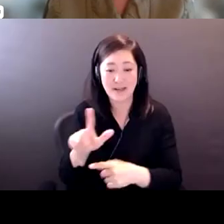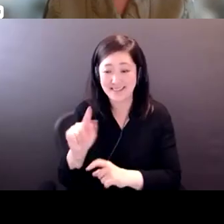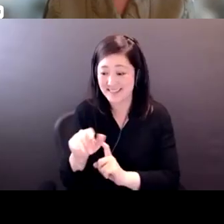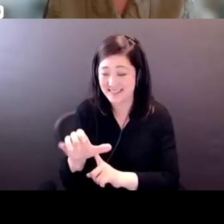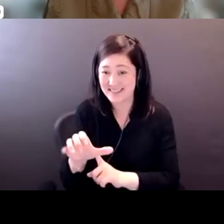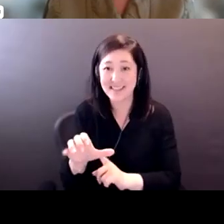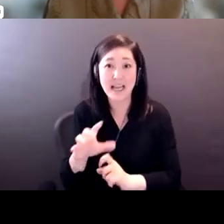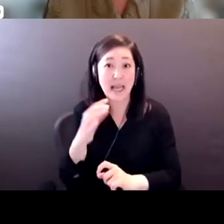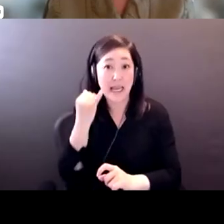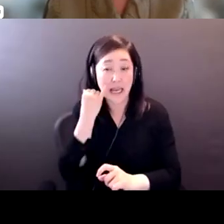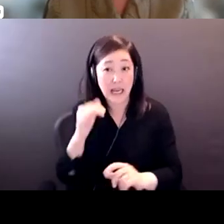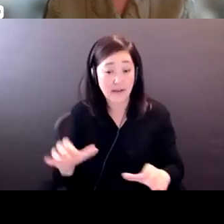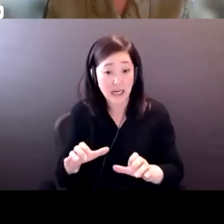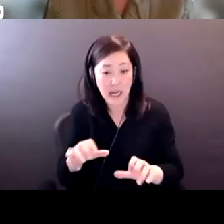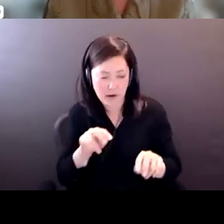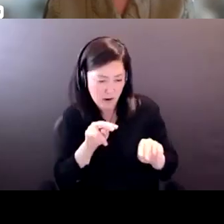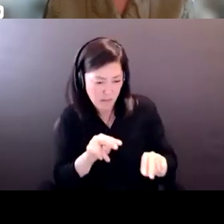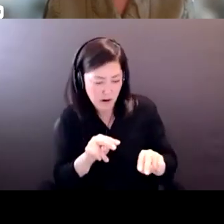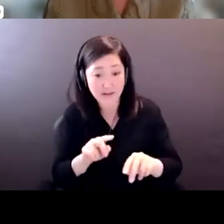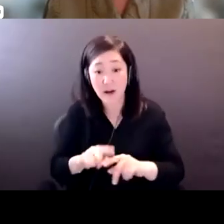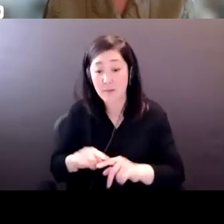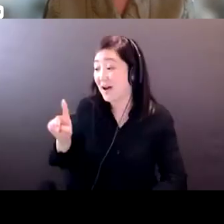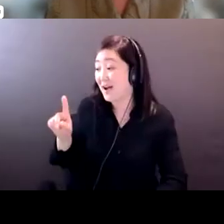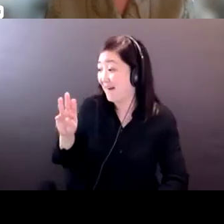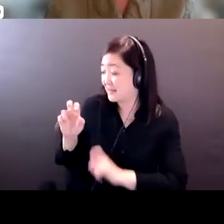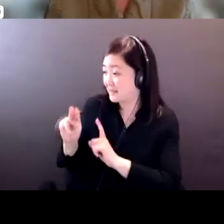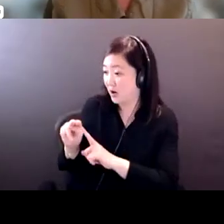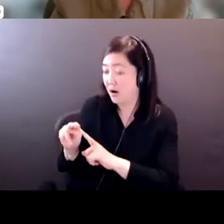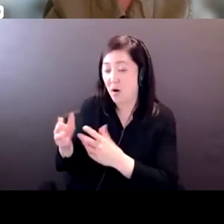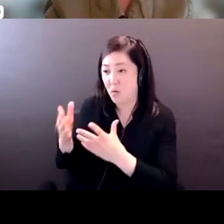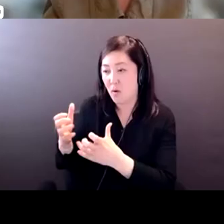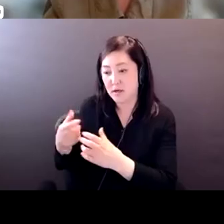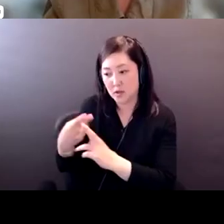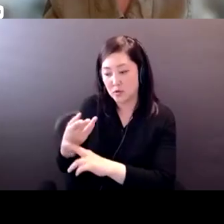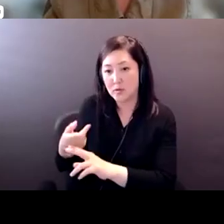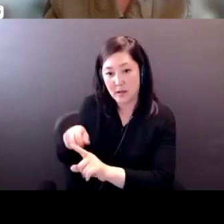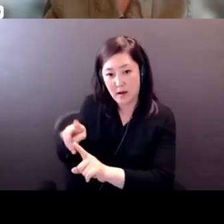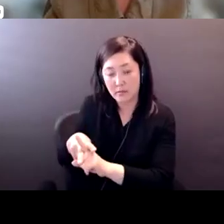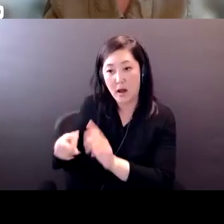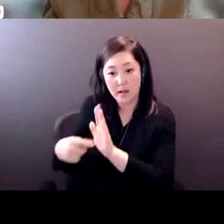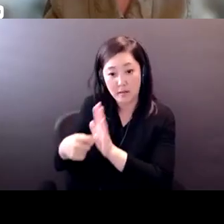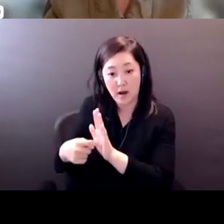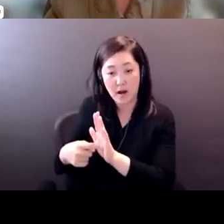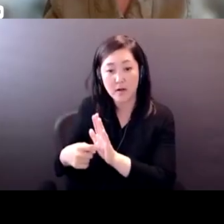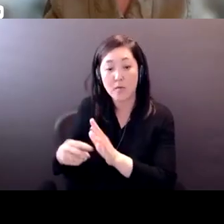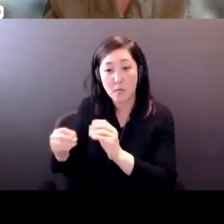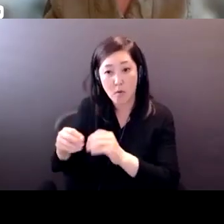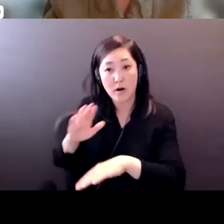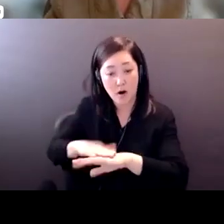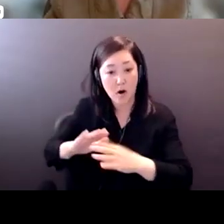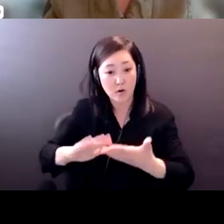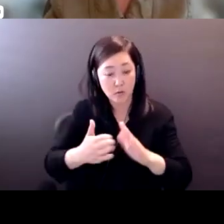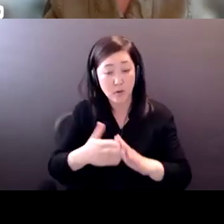activities are monitored. But Dawn Kennedy is very focused on using this model at the community level where women with